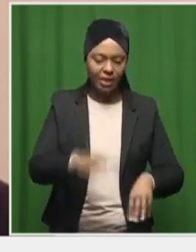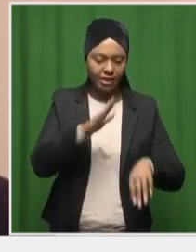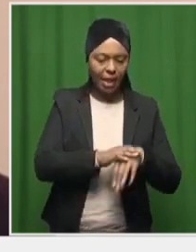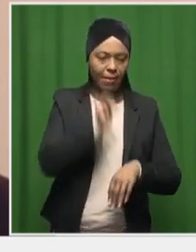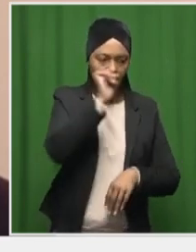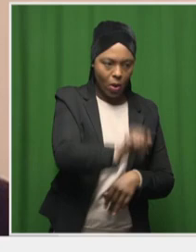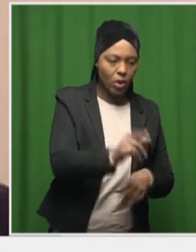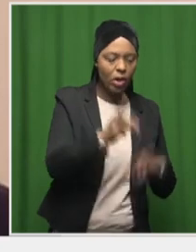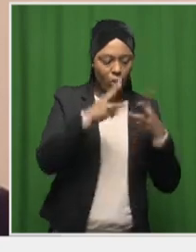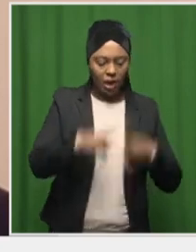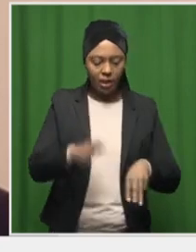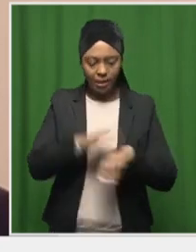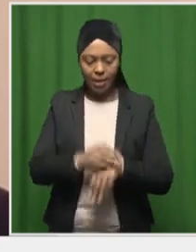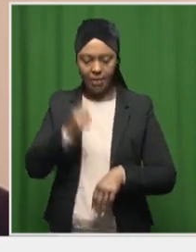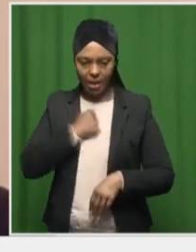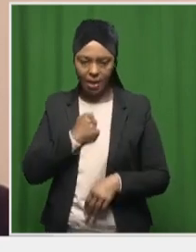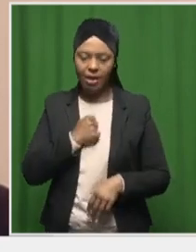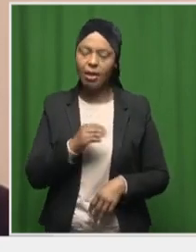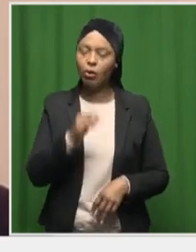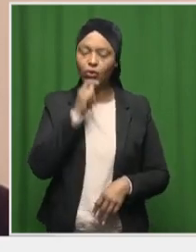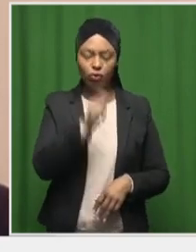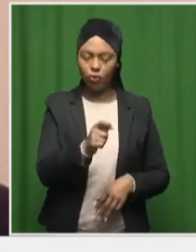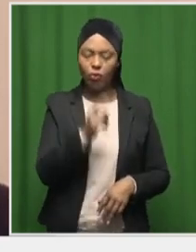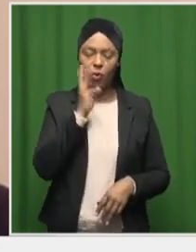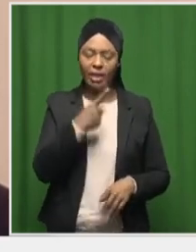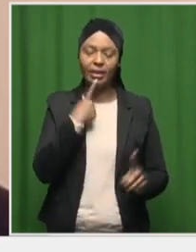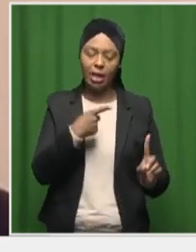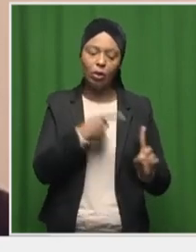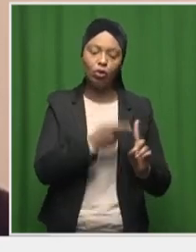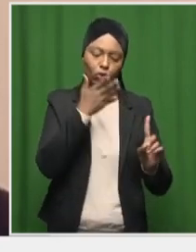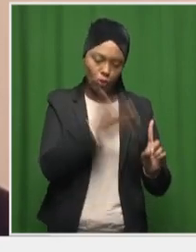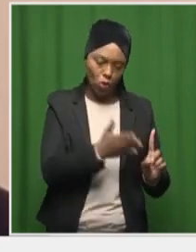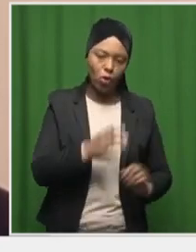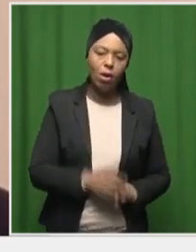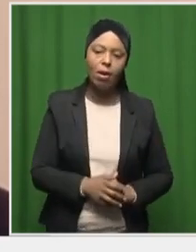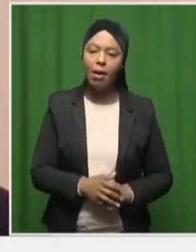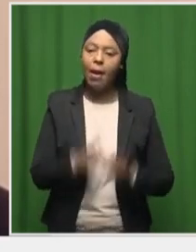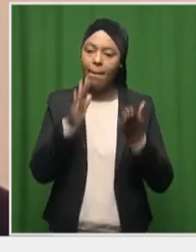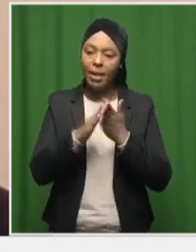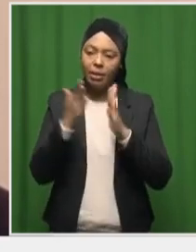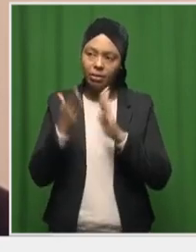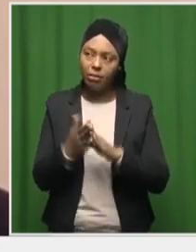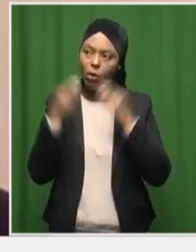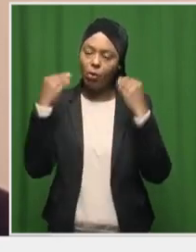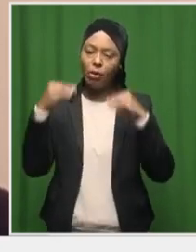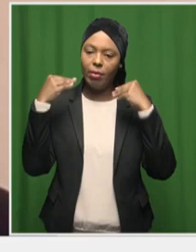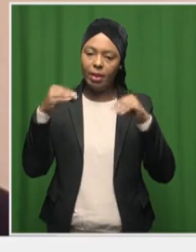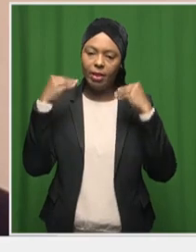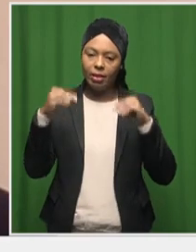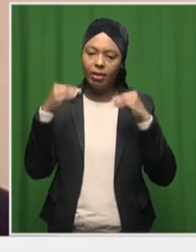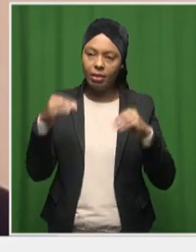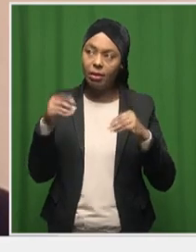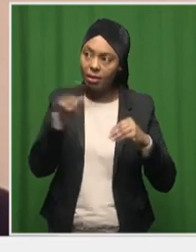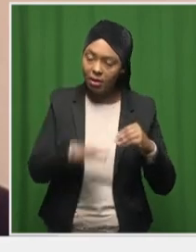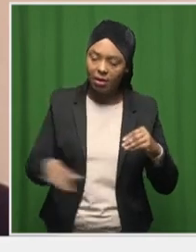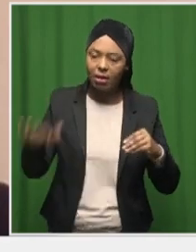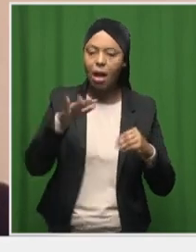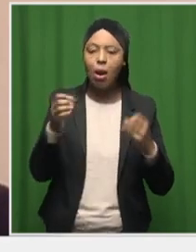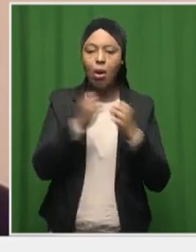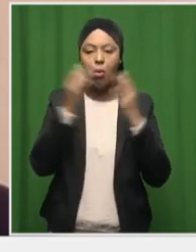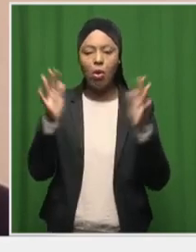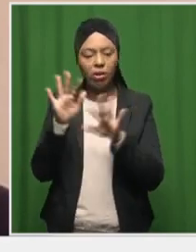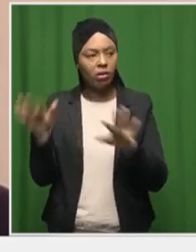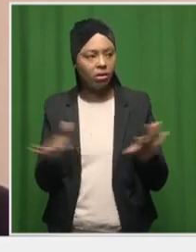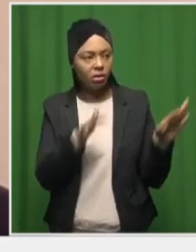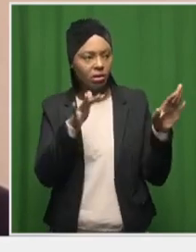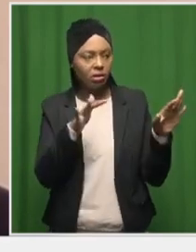So I think that's what he has come to. And the business community is now, if you know, most probably you do know, that over